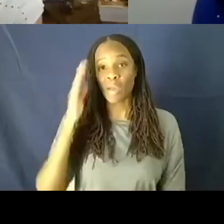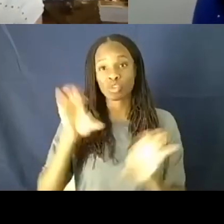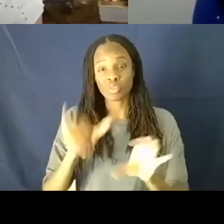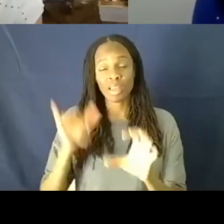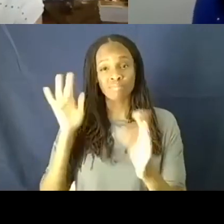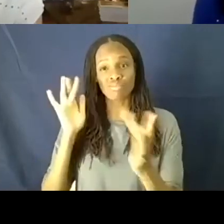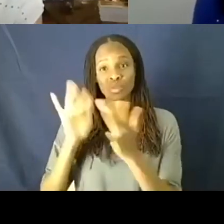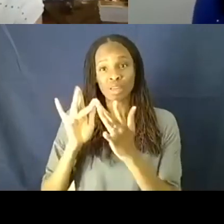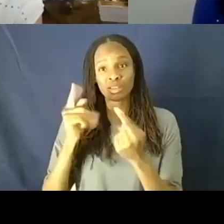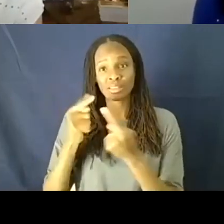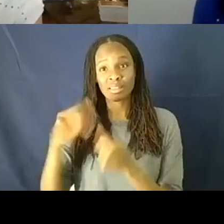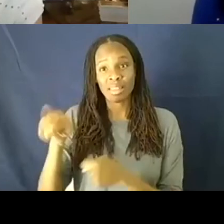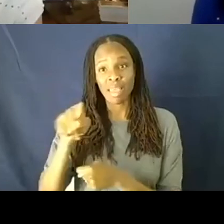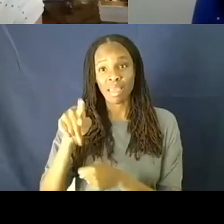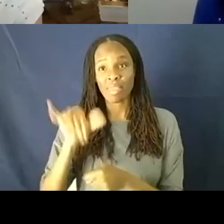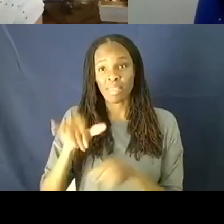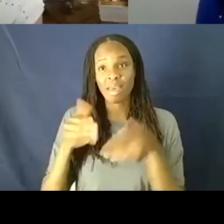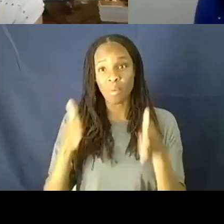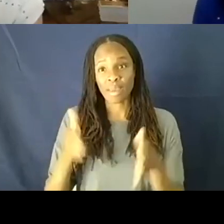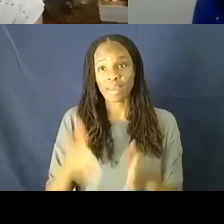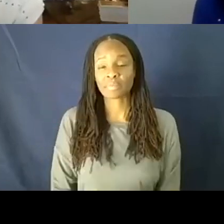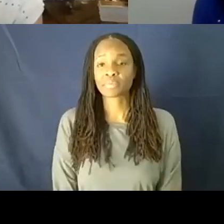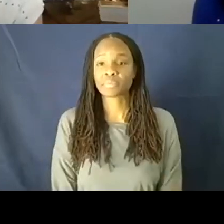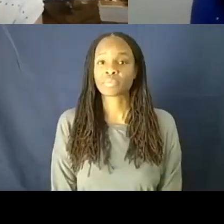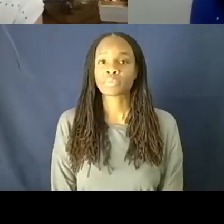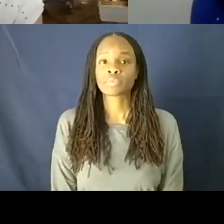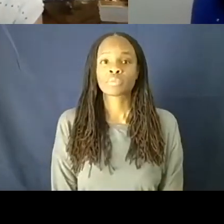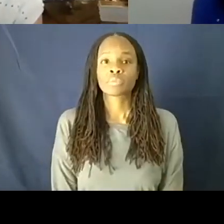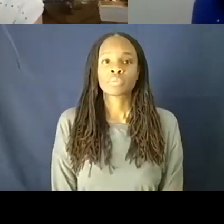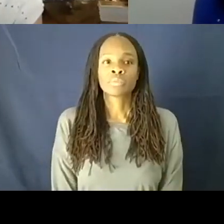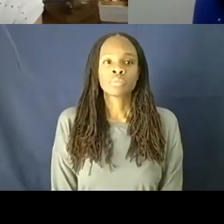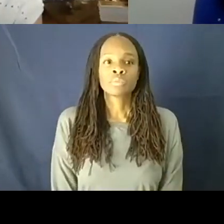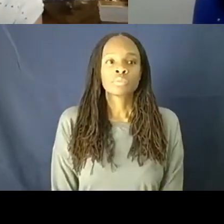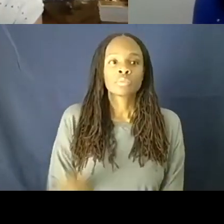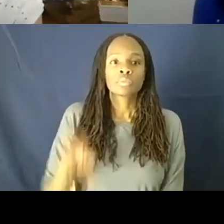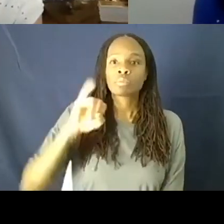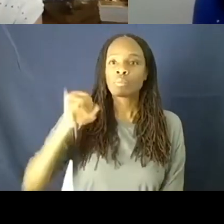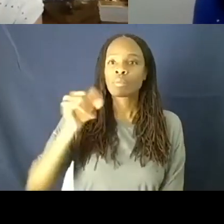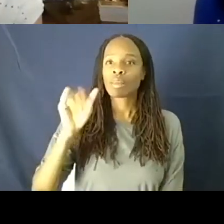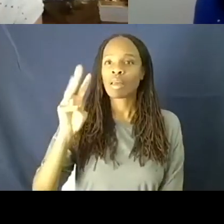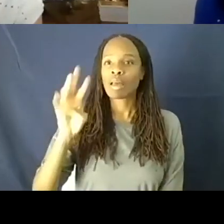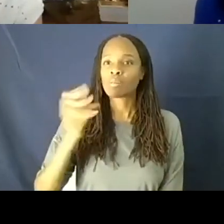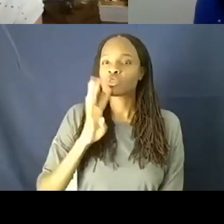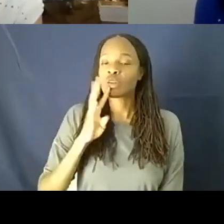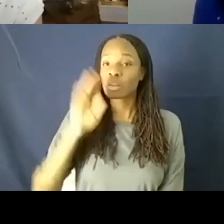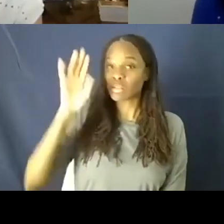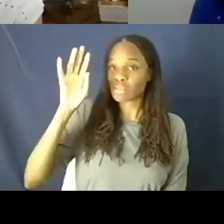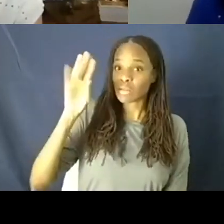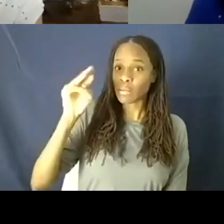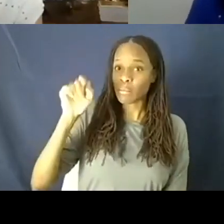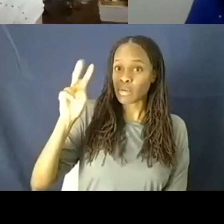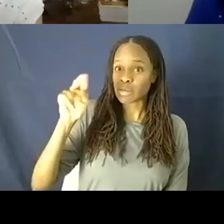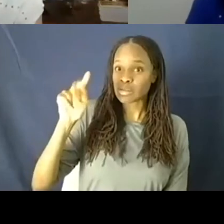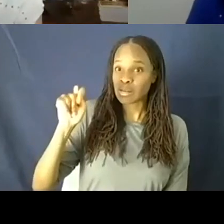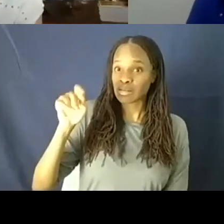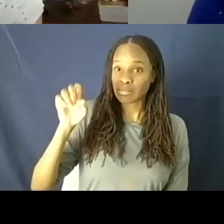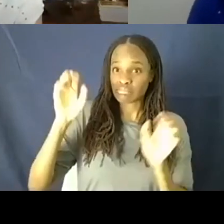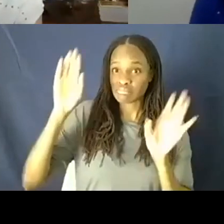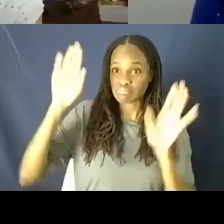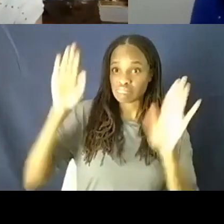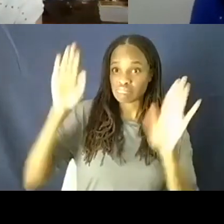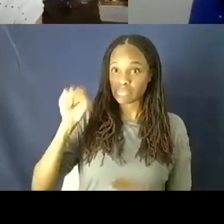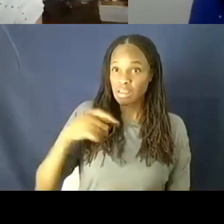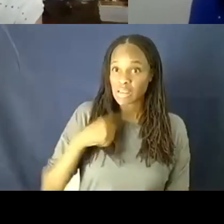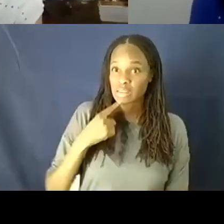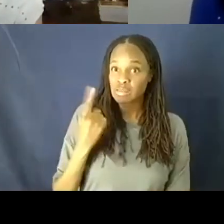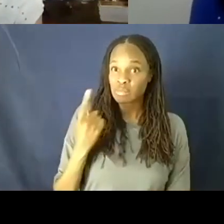in that way. Matan, can I step in real quick? Thank you, Andrea. And Jaime, yeah. Let's flip the question